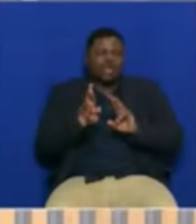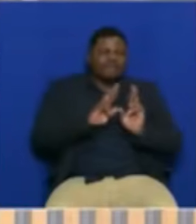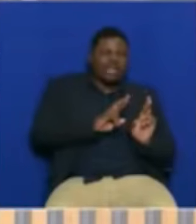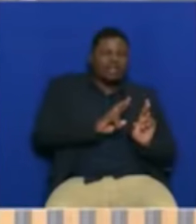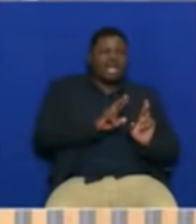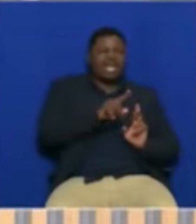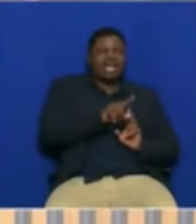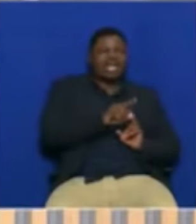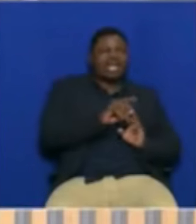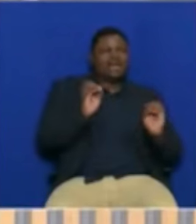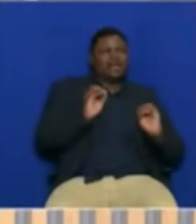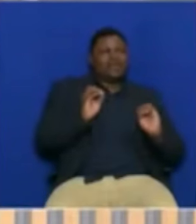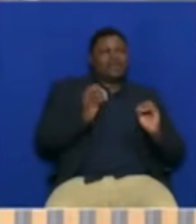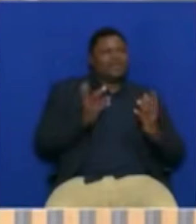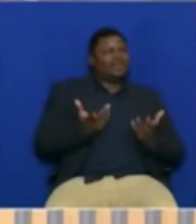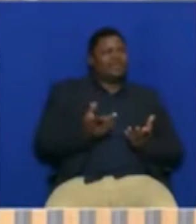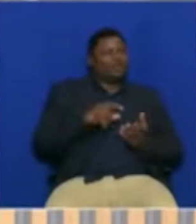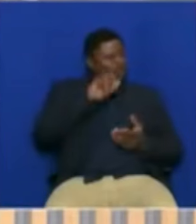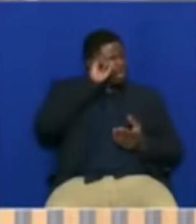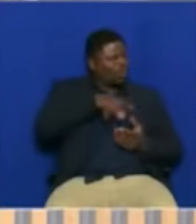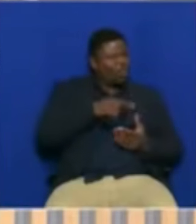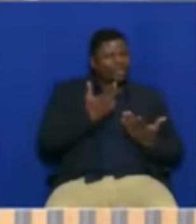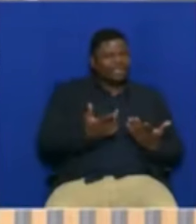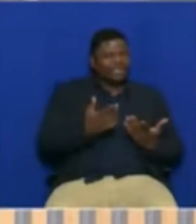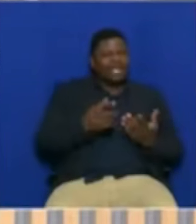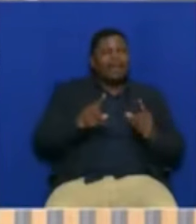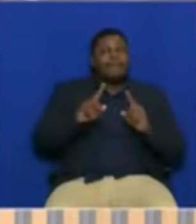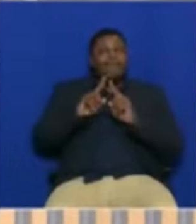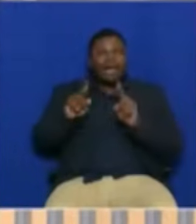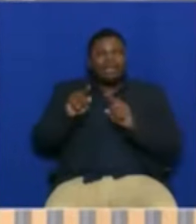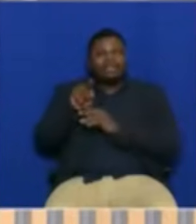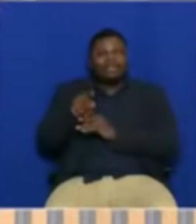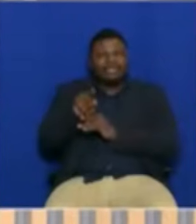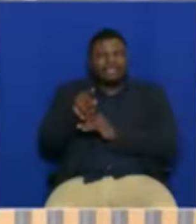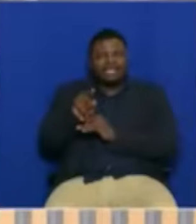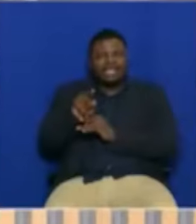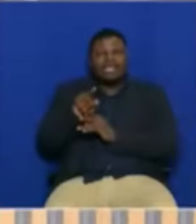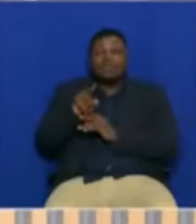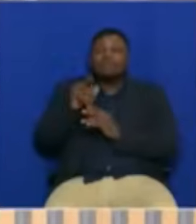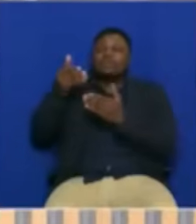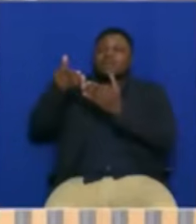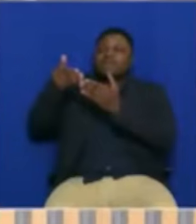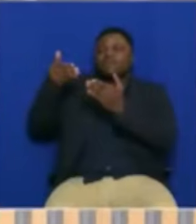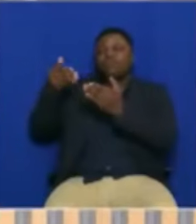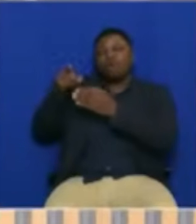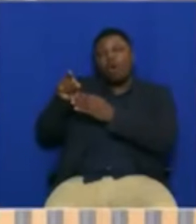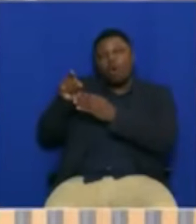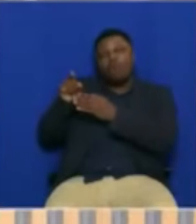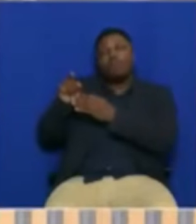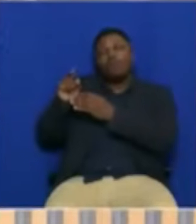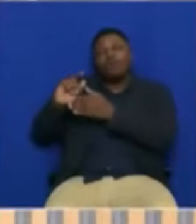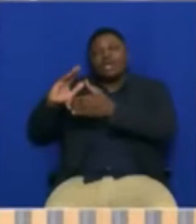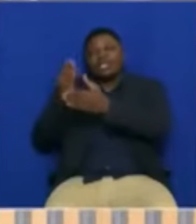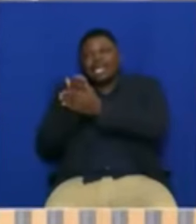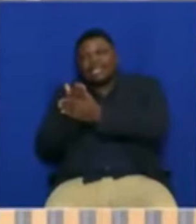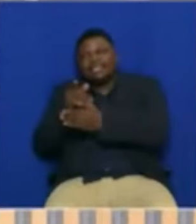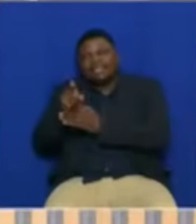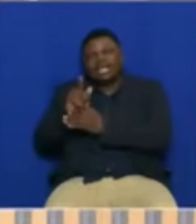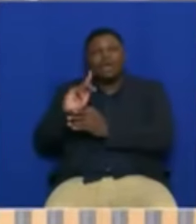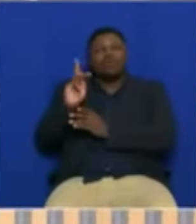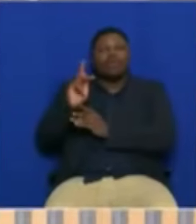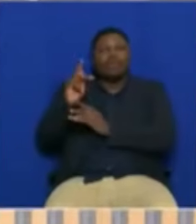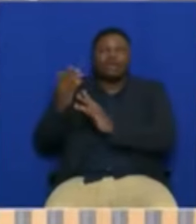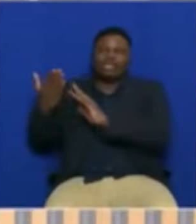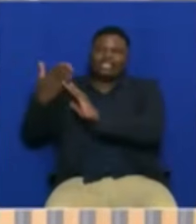case that they say Kumalo interfered with. Let's ignore the interference allegation. Let's go get the